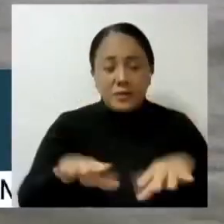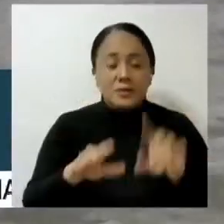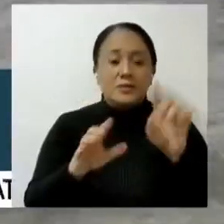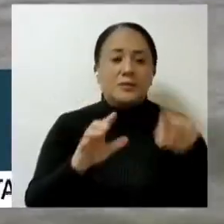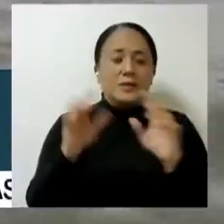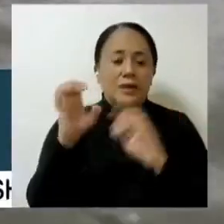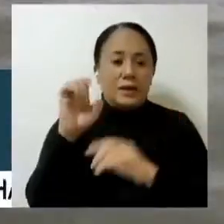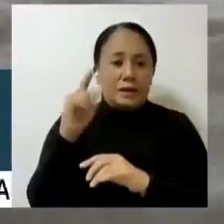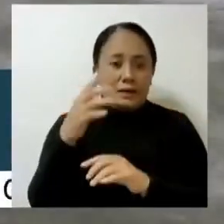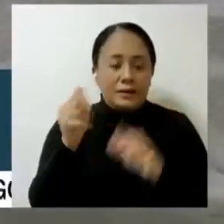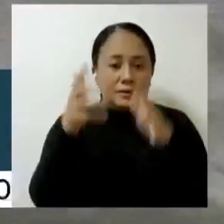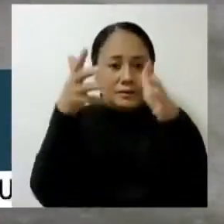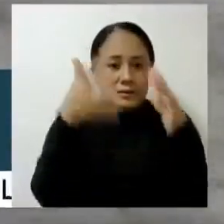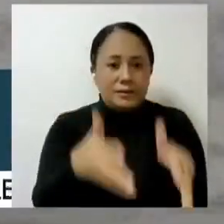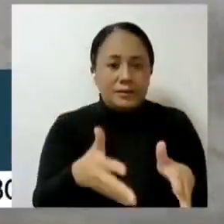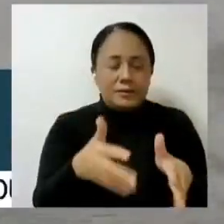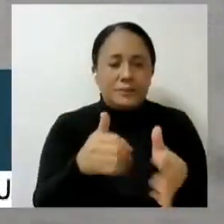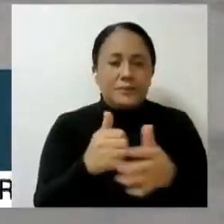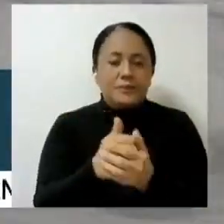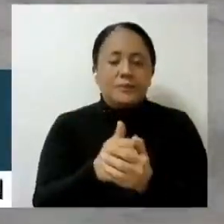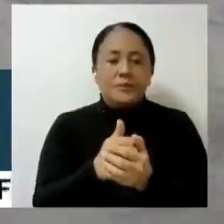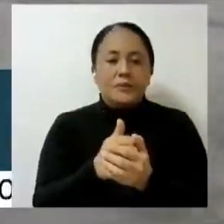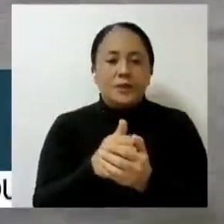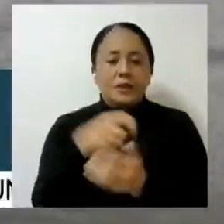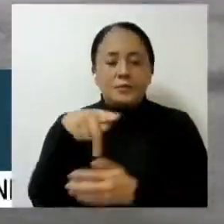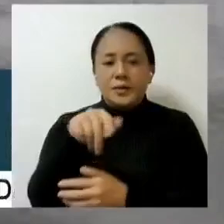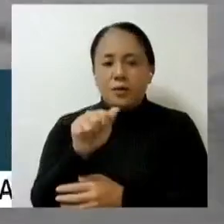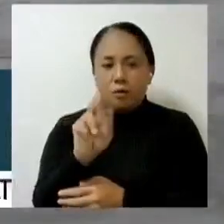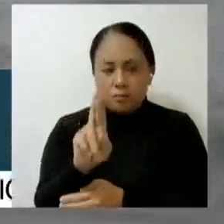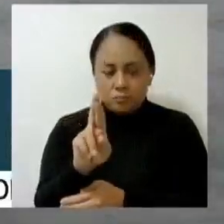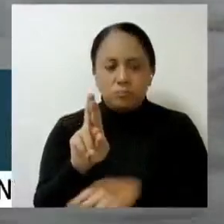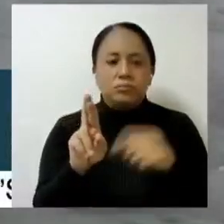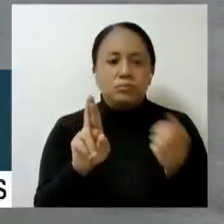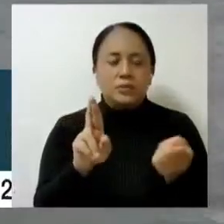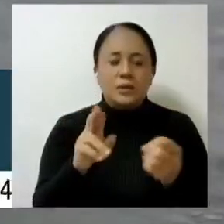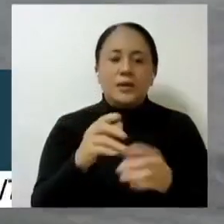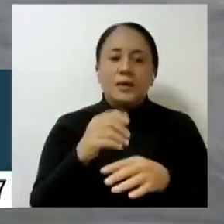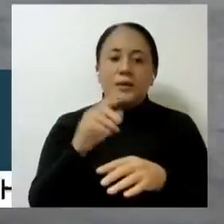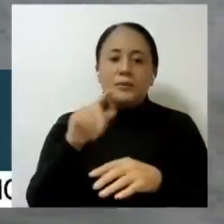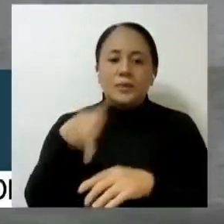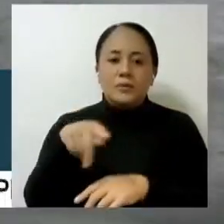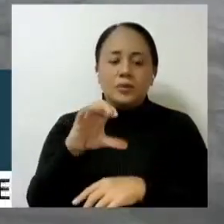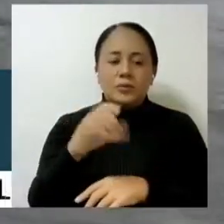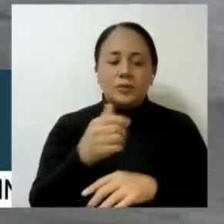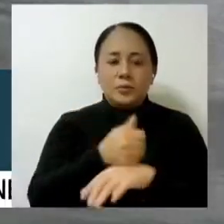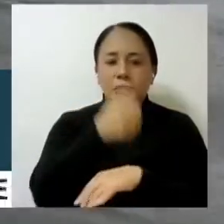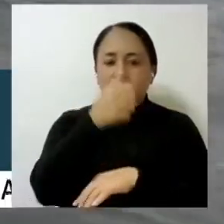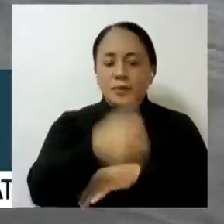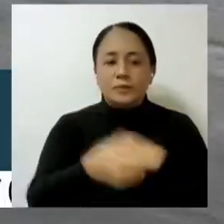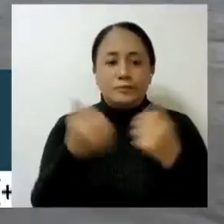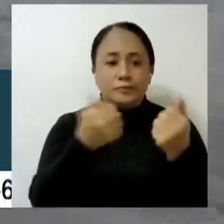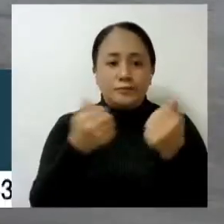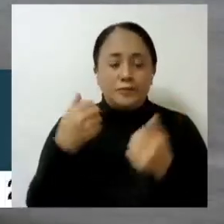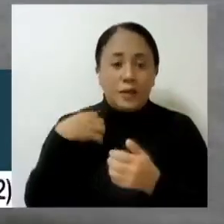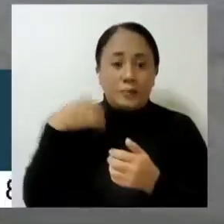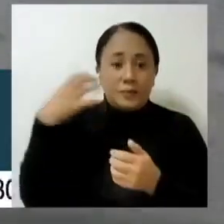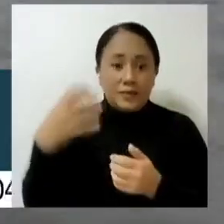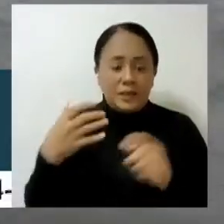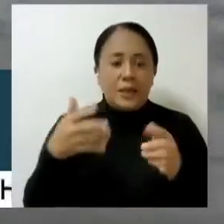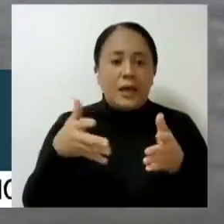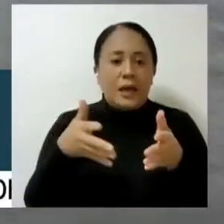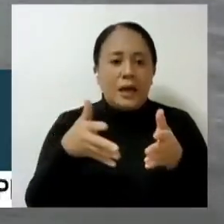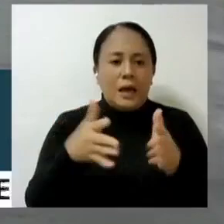area of responsibility. The Philippine Coast Guard blames the captain of the boat Aya Express for allowing over